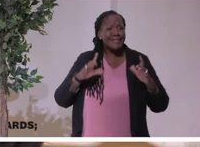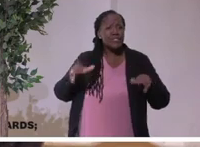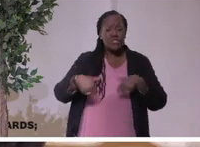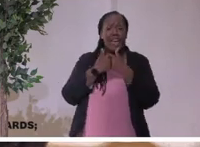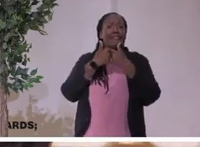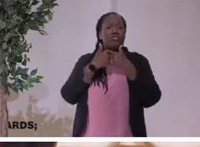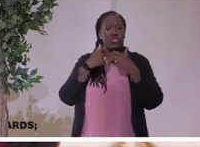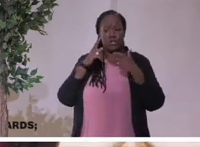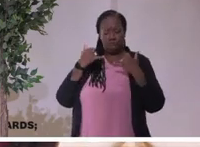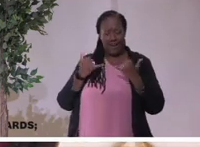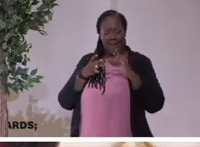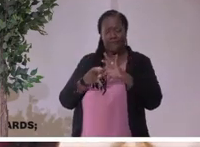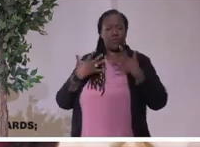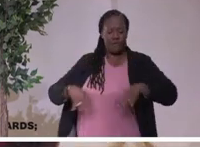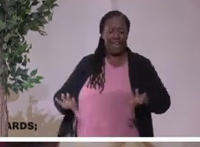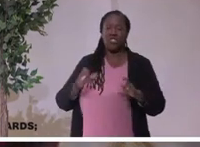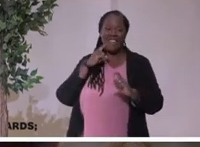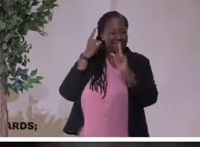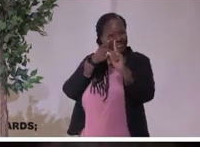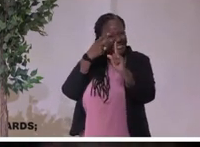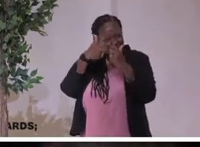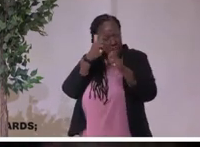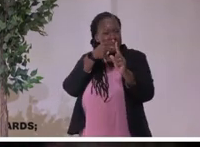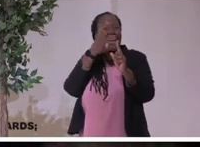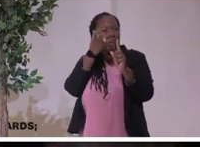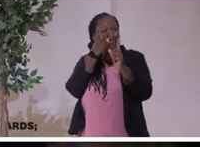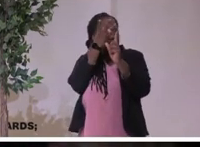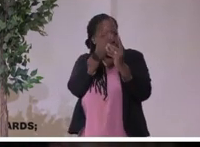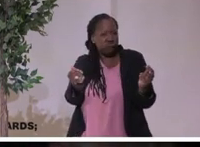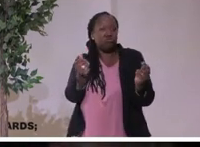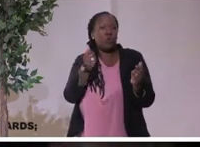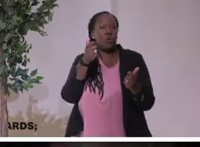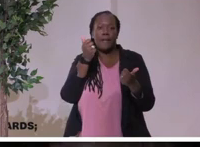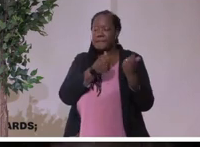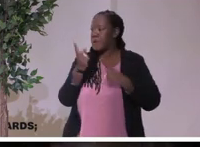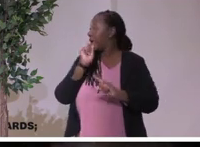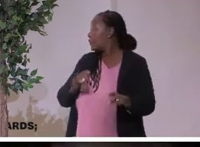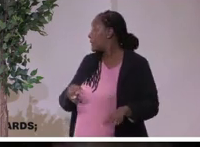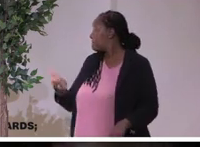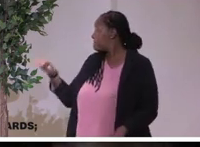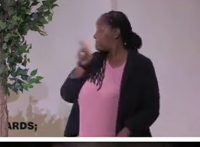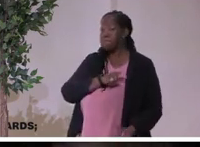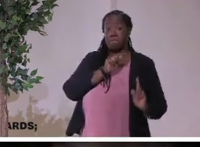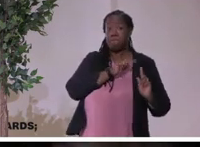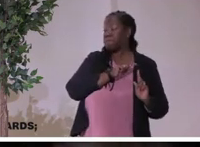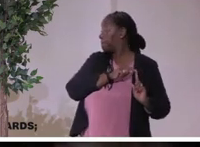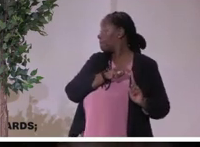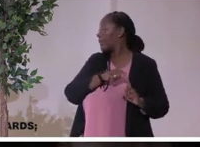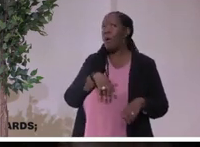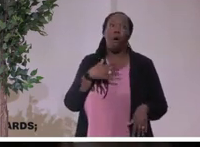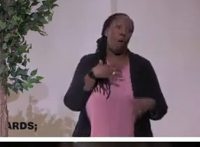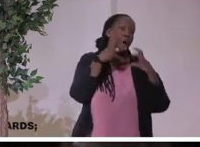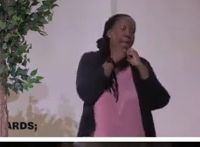passionate about solving? And anyone can answer this question. I'm passionate in a lot of things, but the one